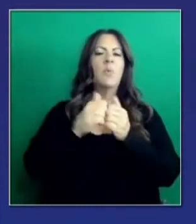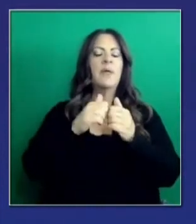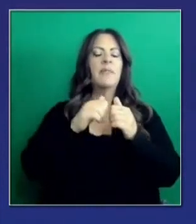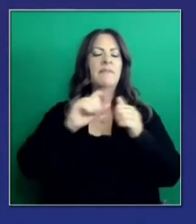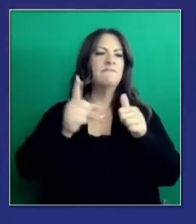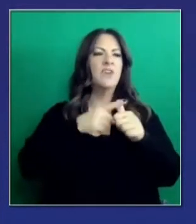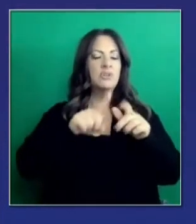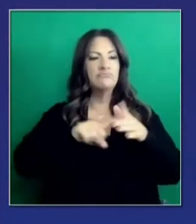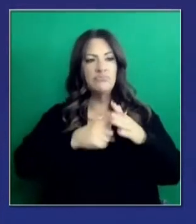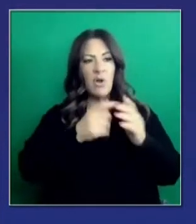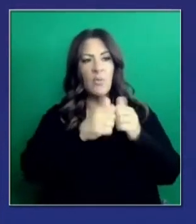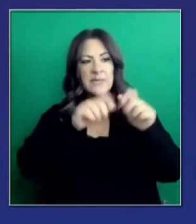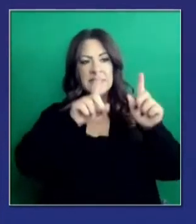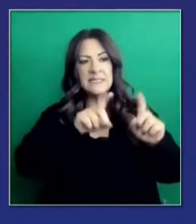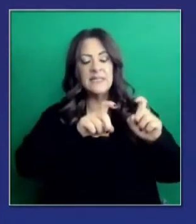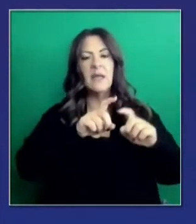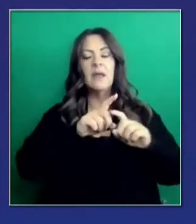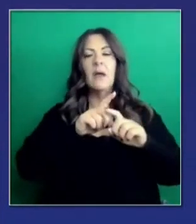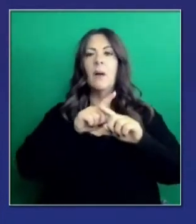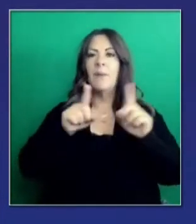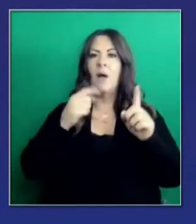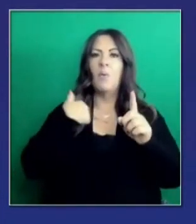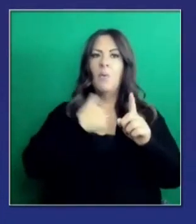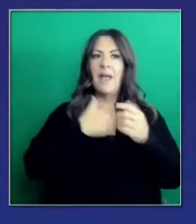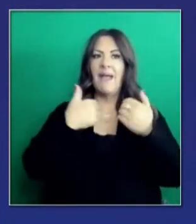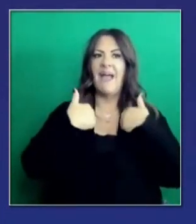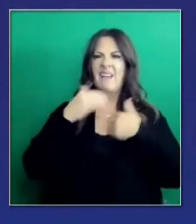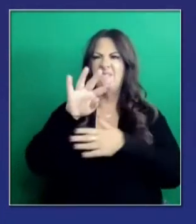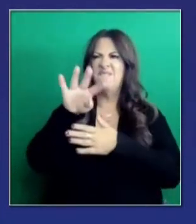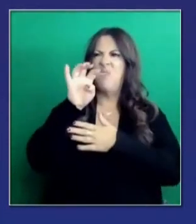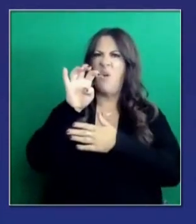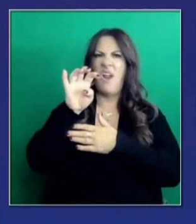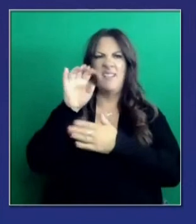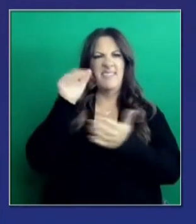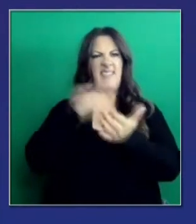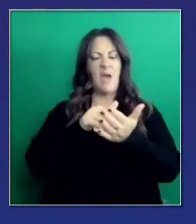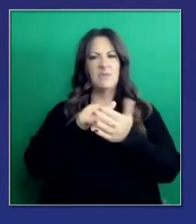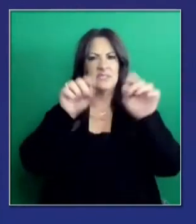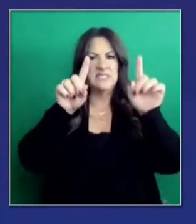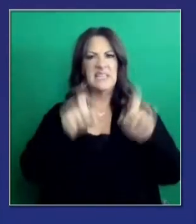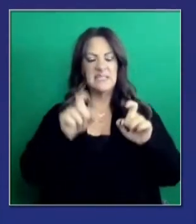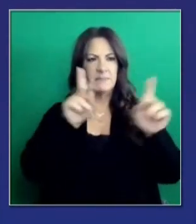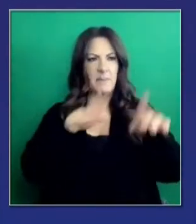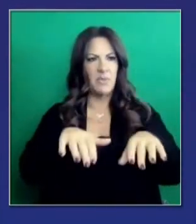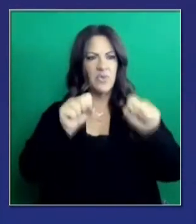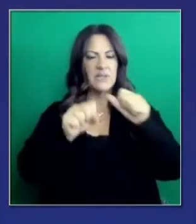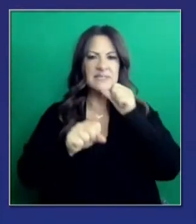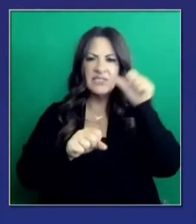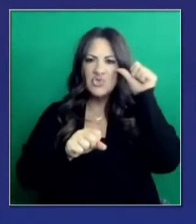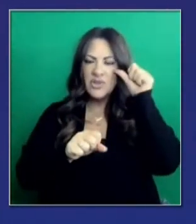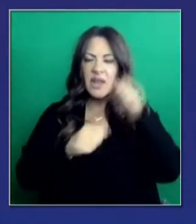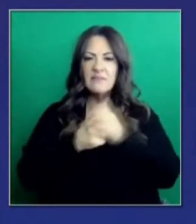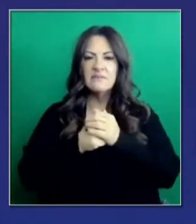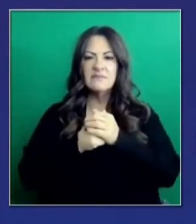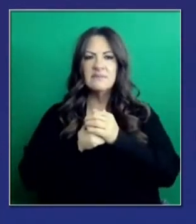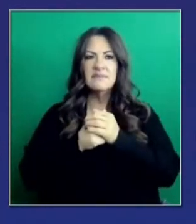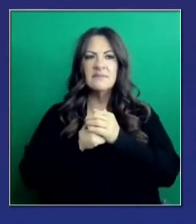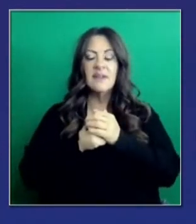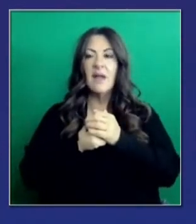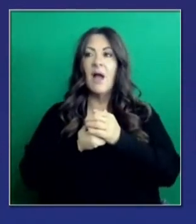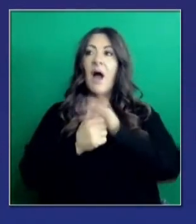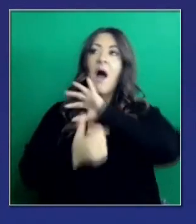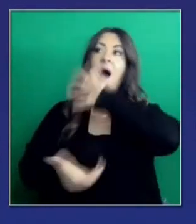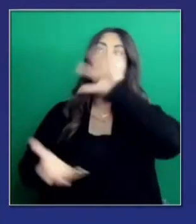see with over 400,000 tests just yesterday in California. By the way, over 40 million tests this state